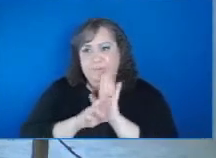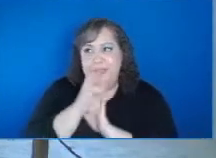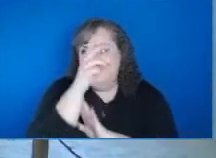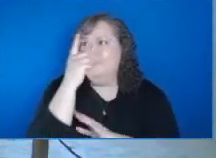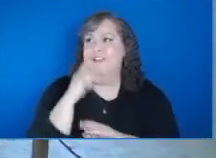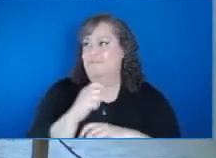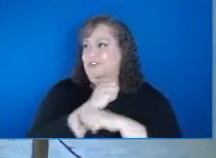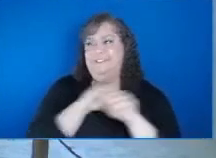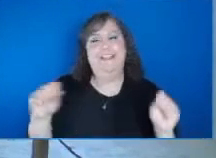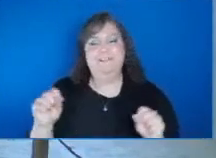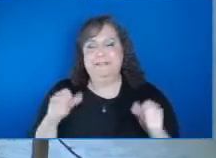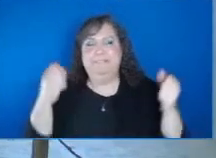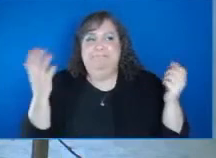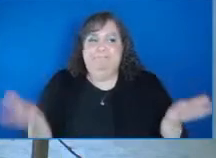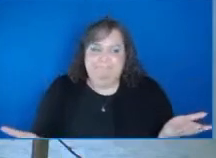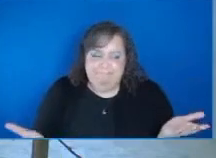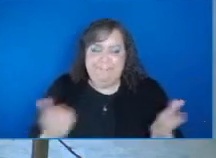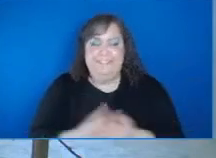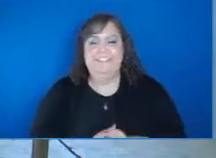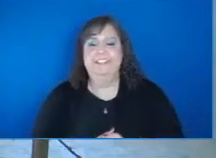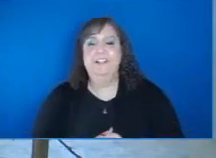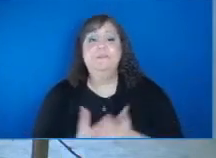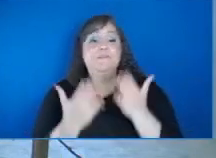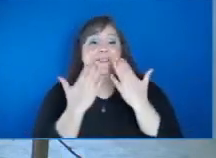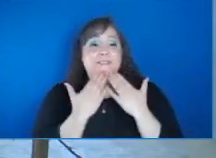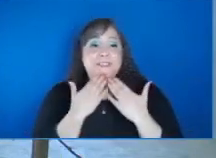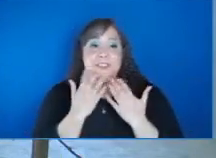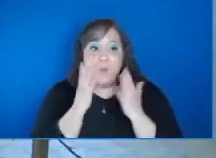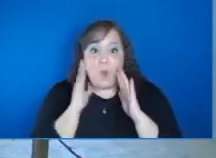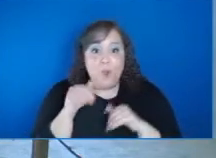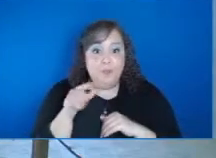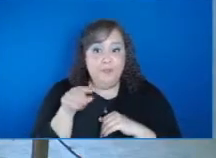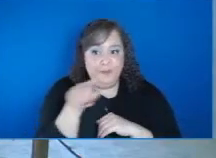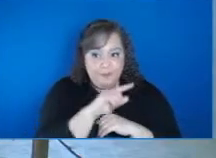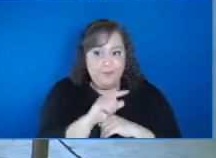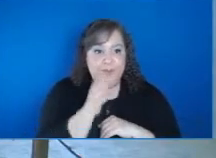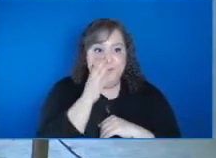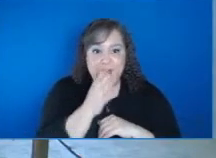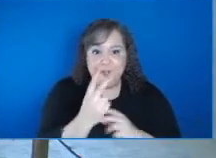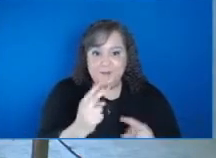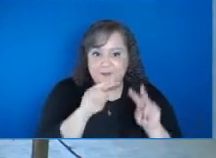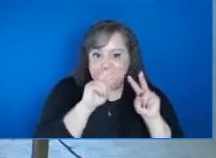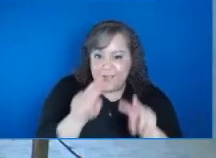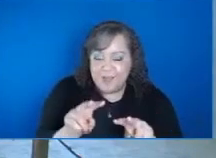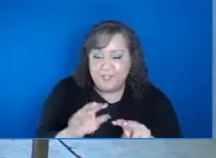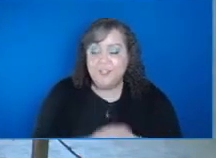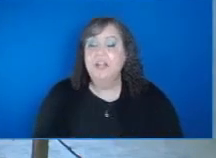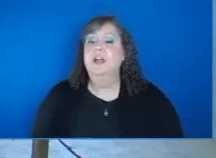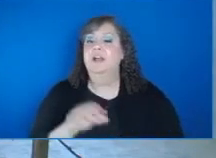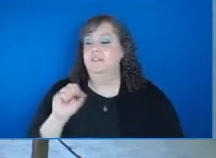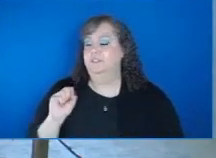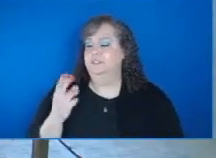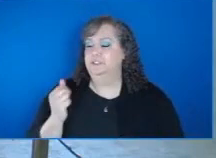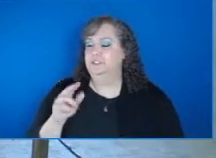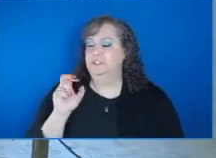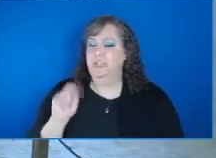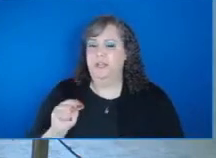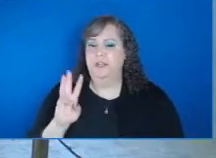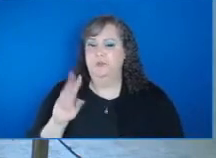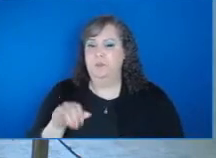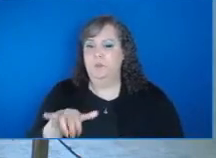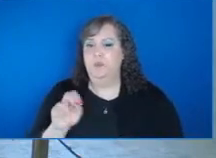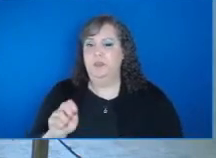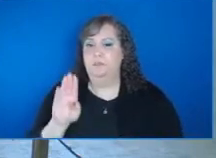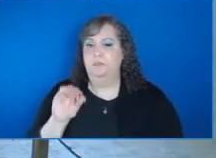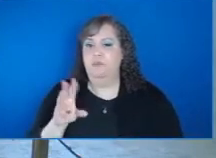Okay. But thank you, and we hope that you'll be watching. Yes. Okay. On to Shannon Wayne Bowman on Facebook. Ooh, will we